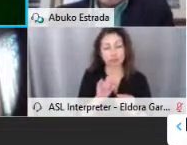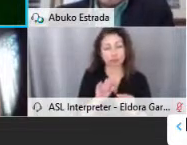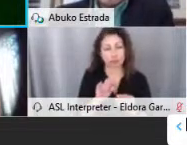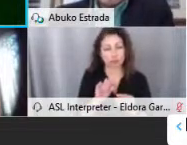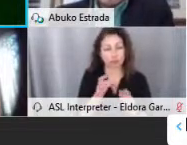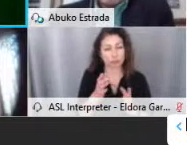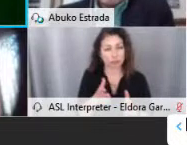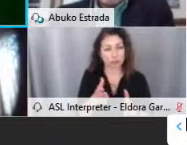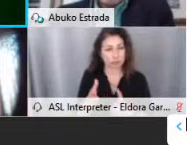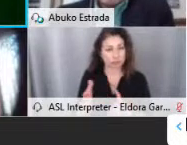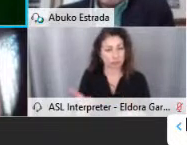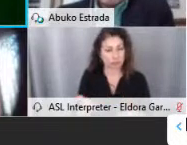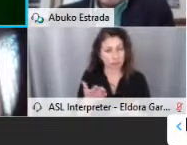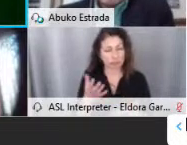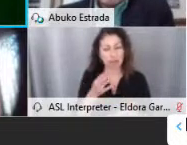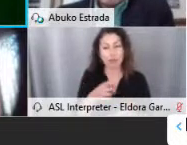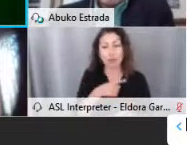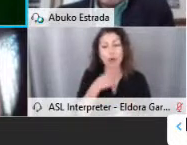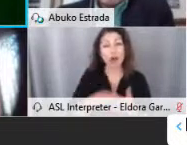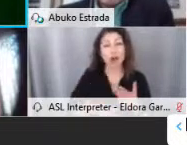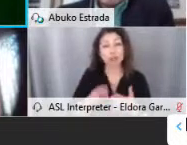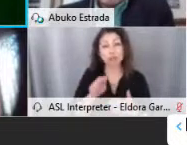and would cost the state $52 million.